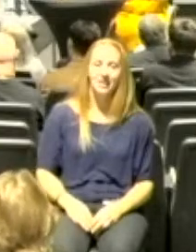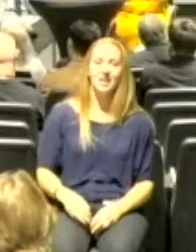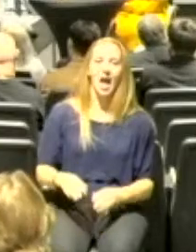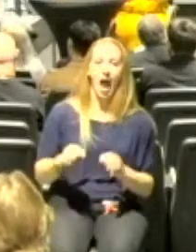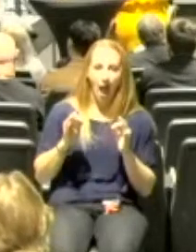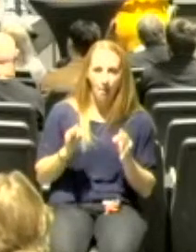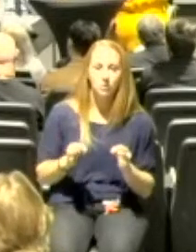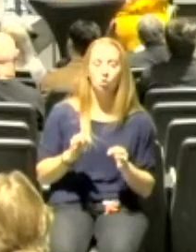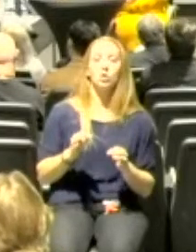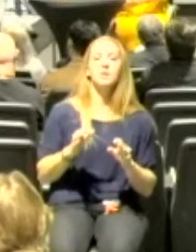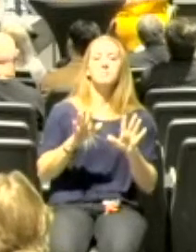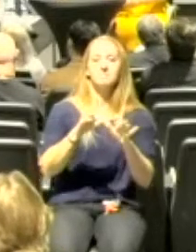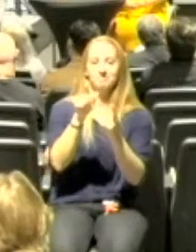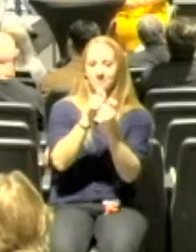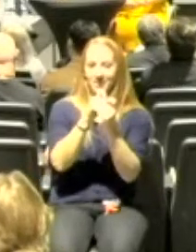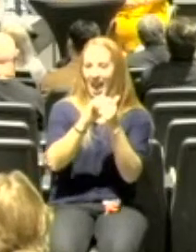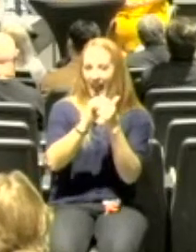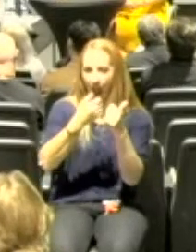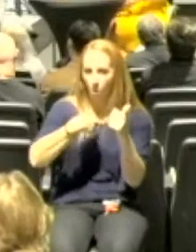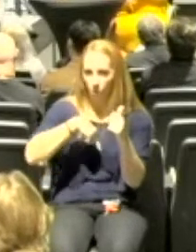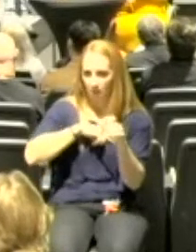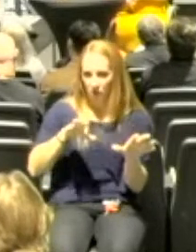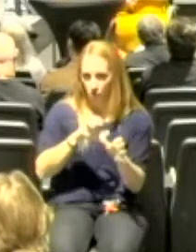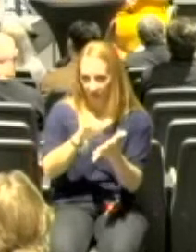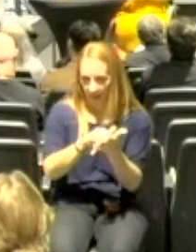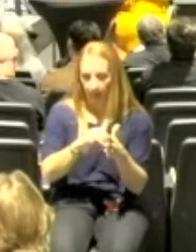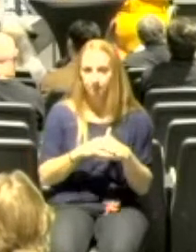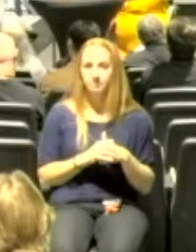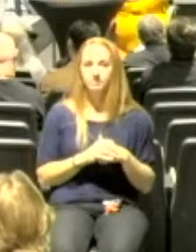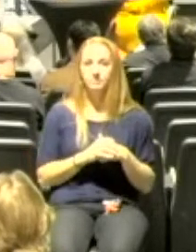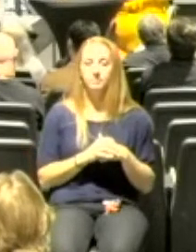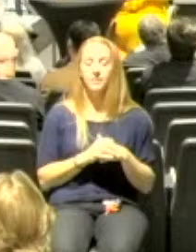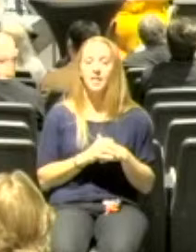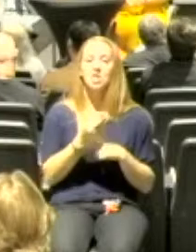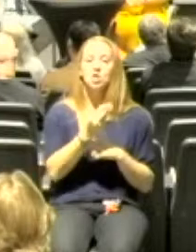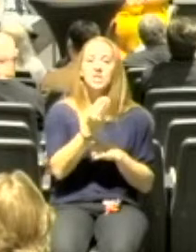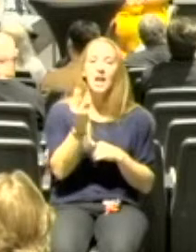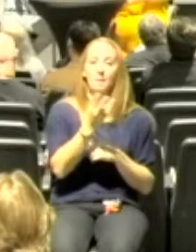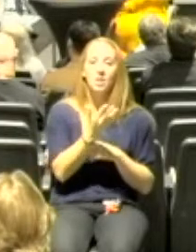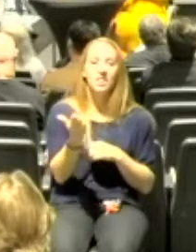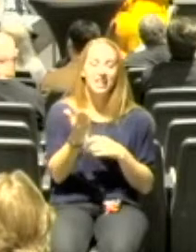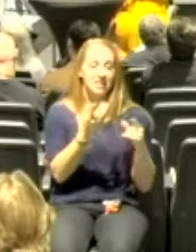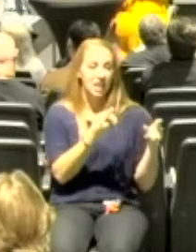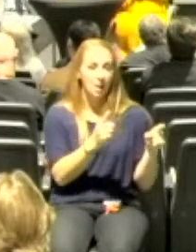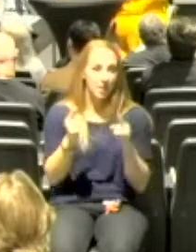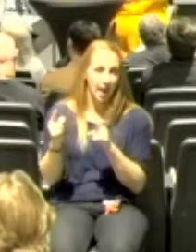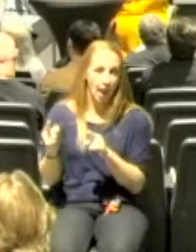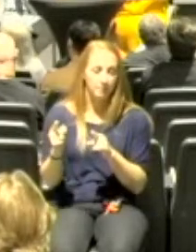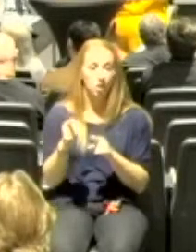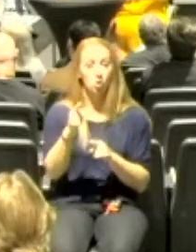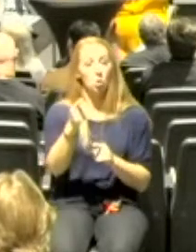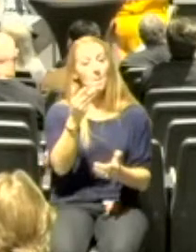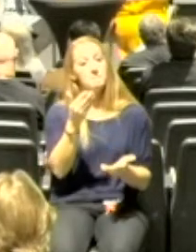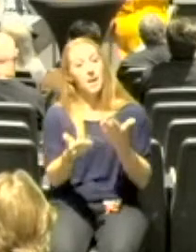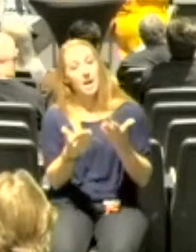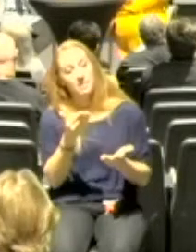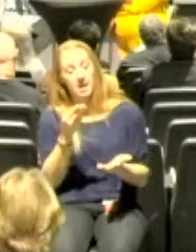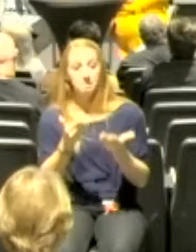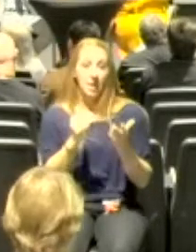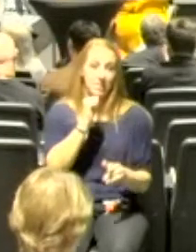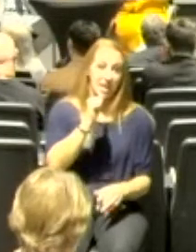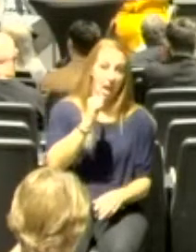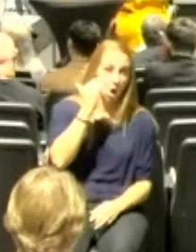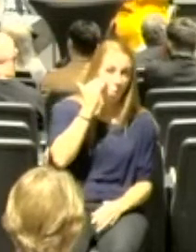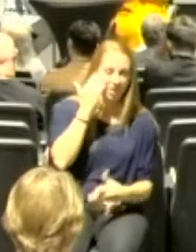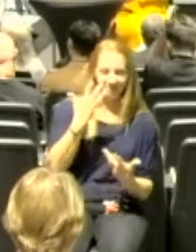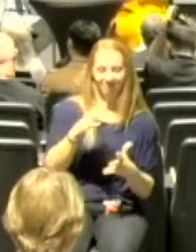little specific about how we've been doing that. There's a couple of things that have happened. You may or may not be aware, we talked about